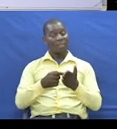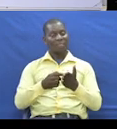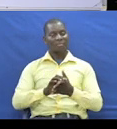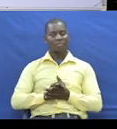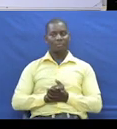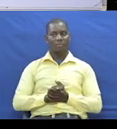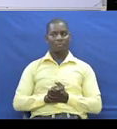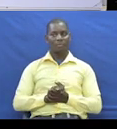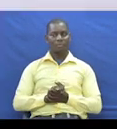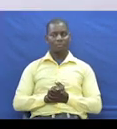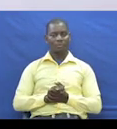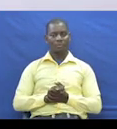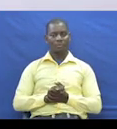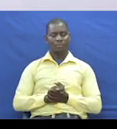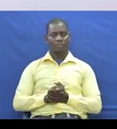Example.